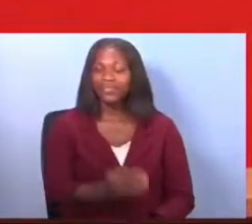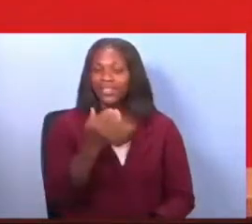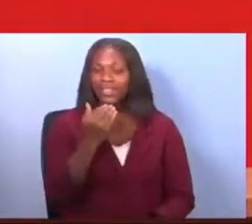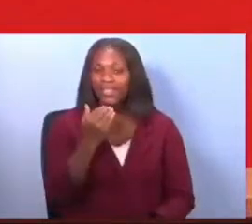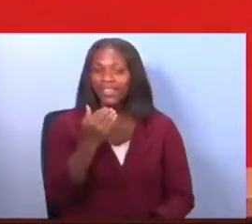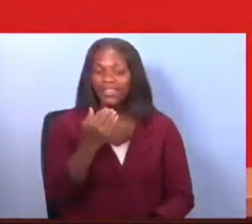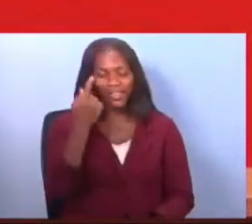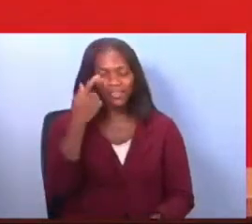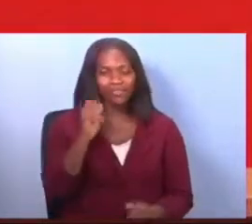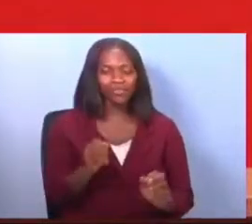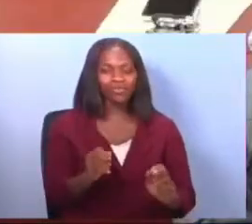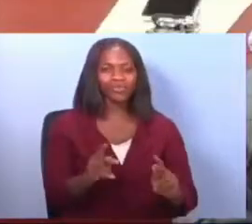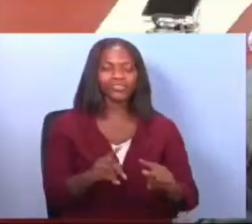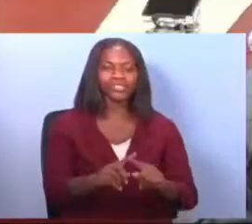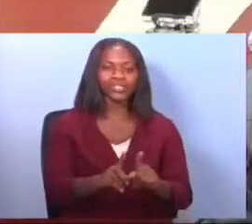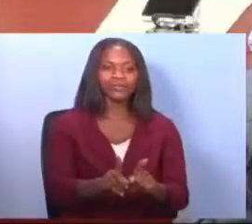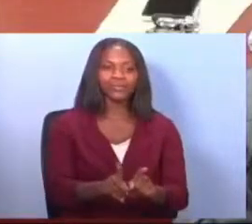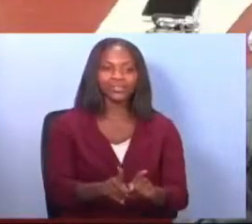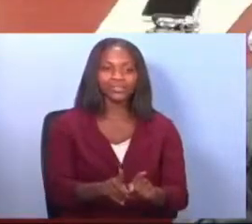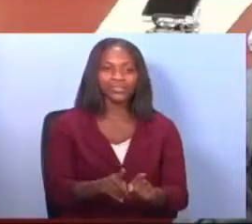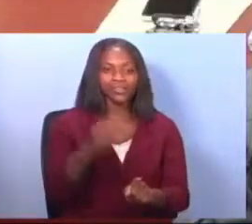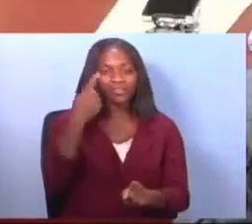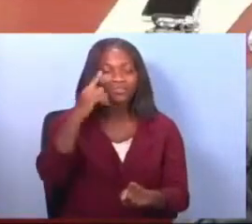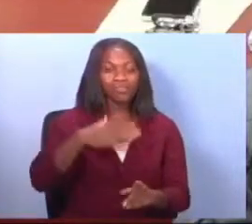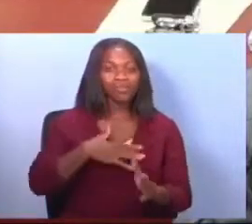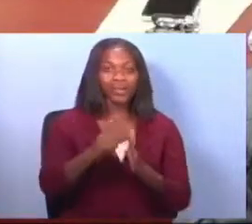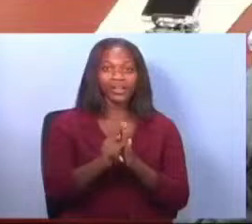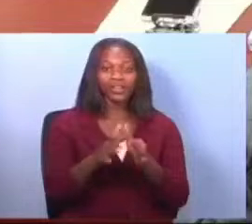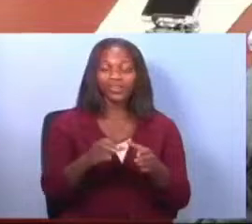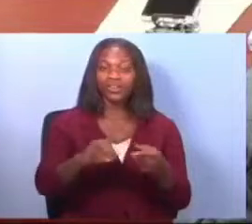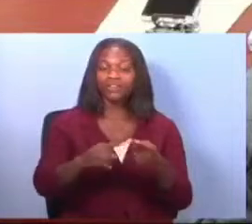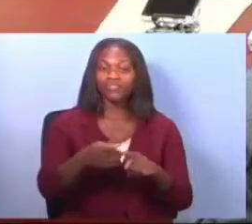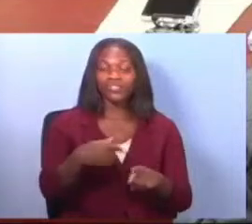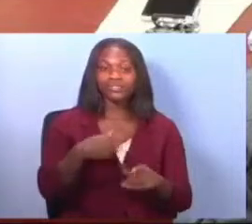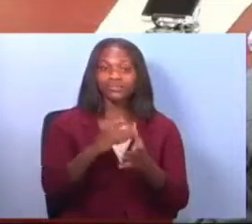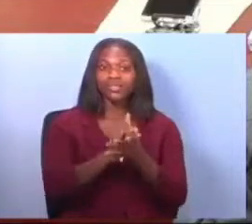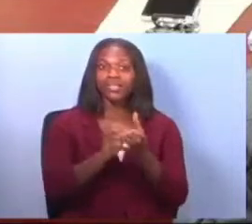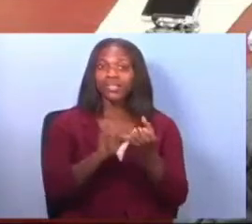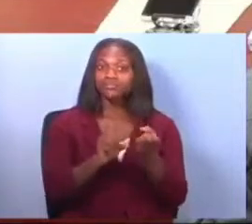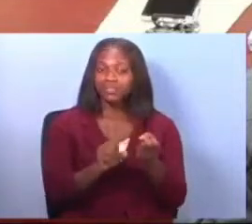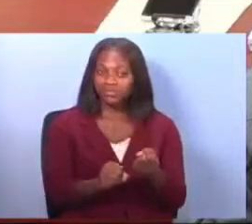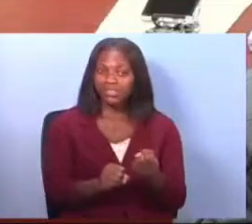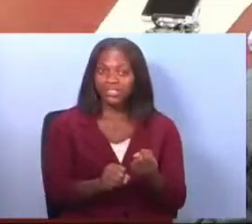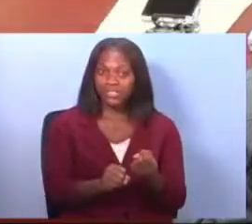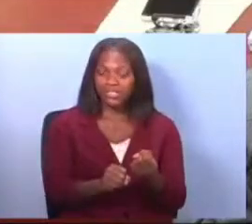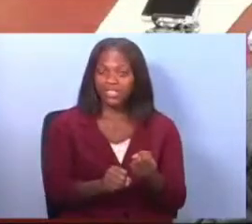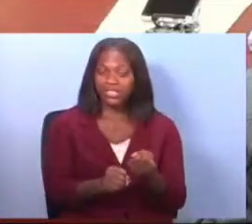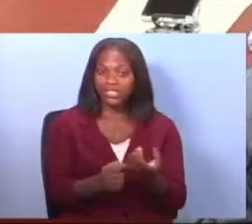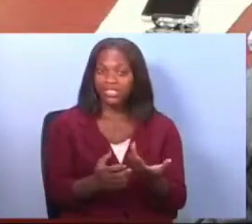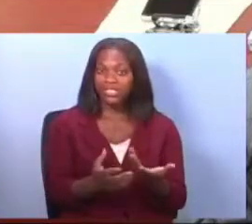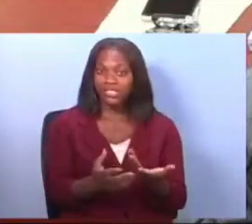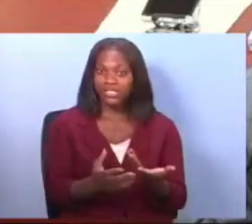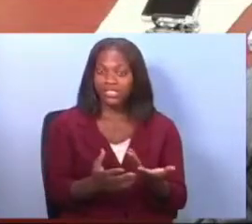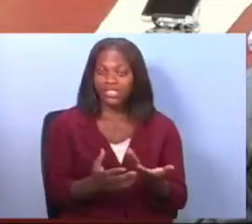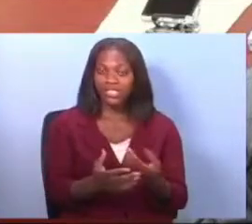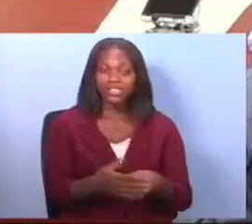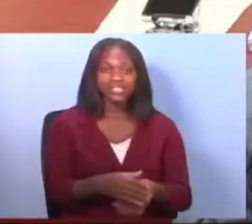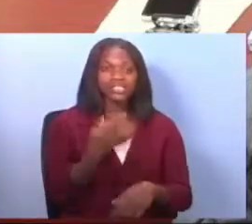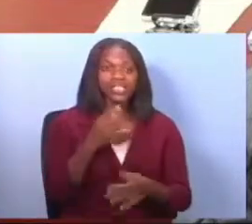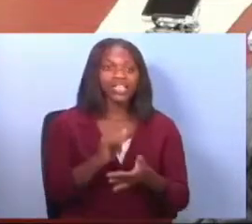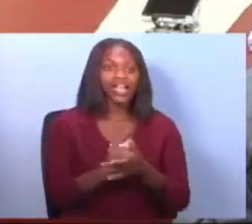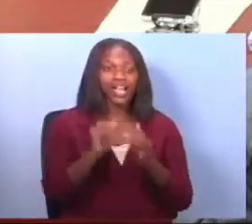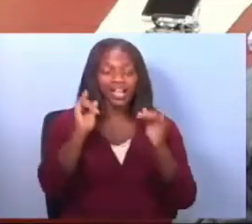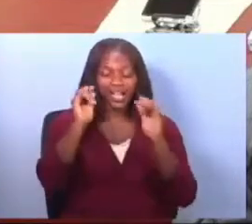But Mr. Speaker, for the sake of my friends who are lawyers, I believe that aspect where I said lawyers don't